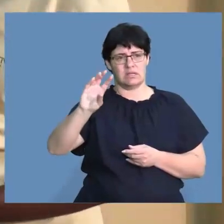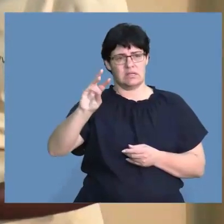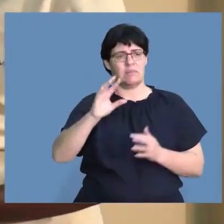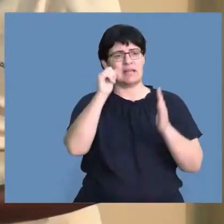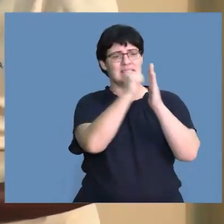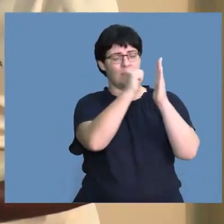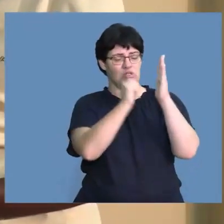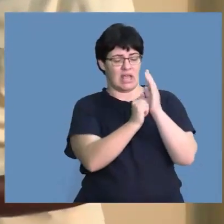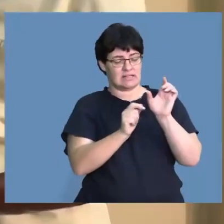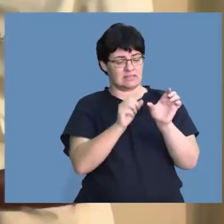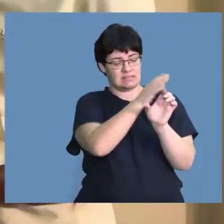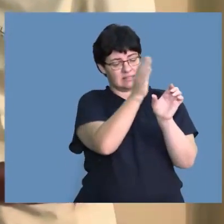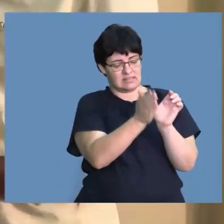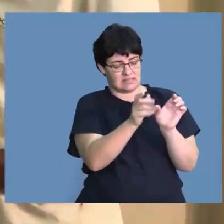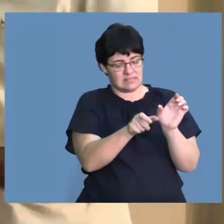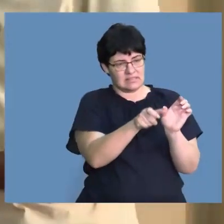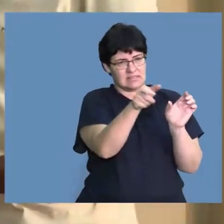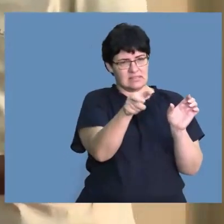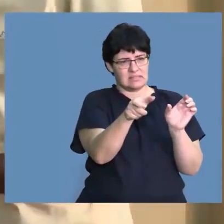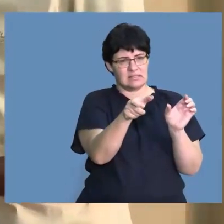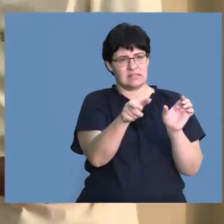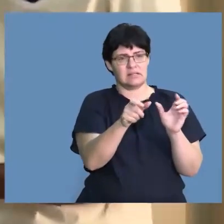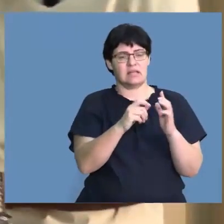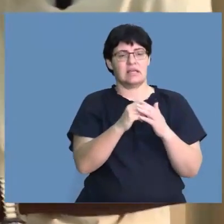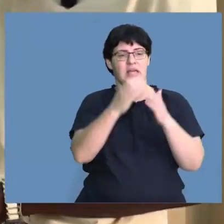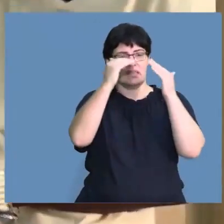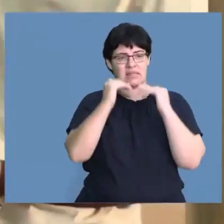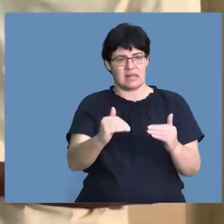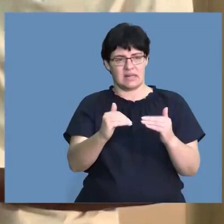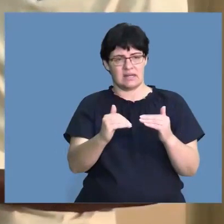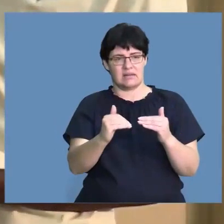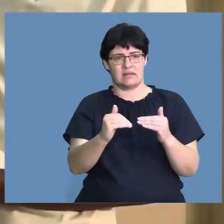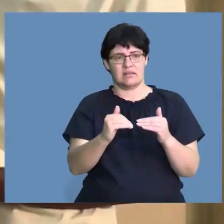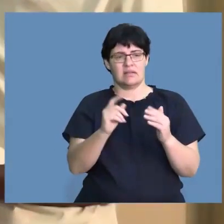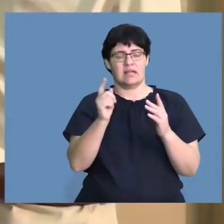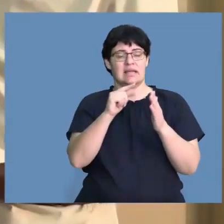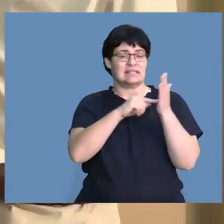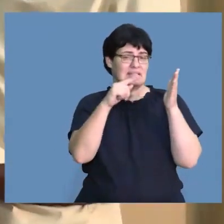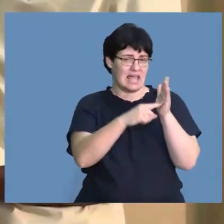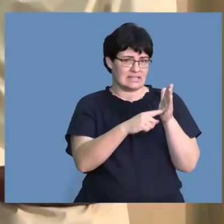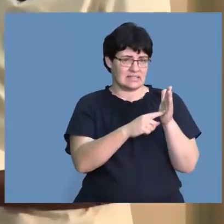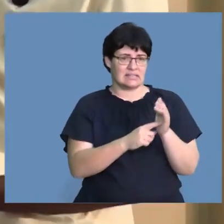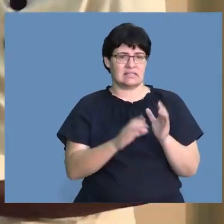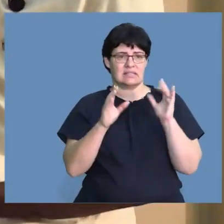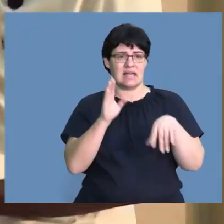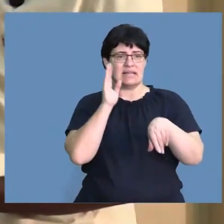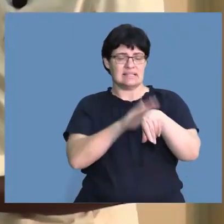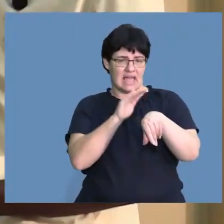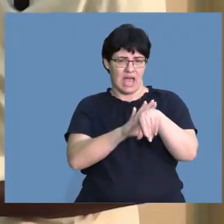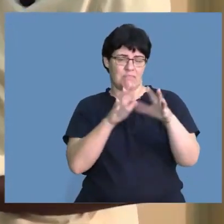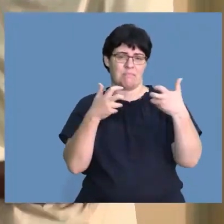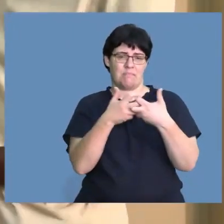I've got my subjects in between. It's like I've cut it a pie of some sort, and I've got my dates, I've got